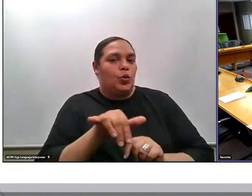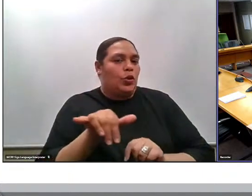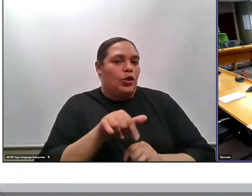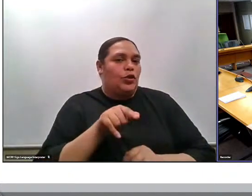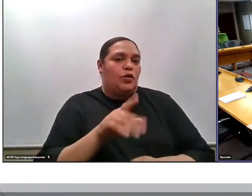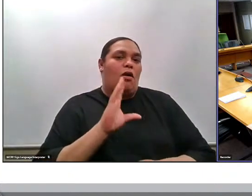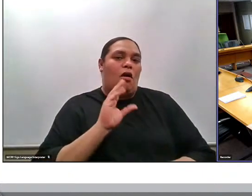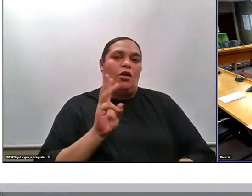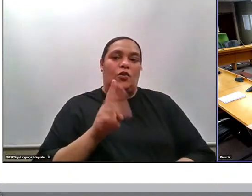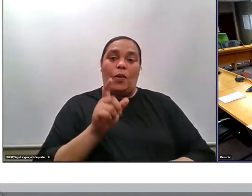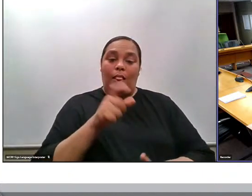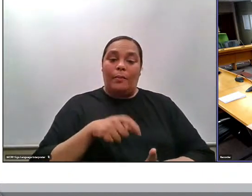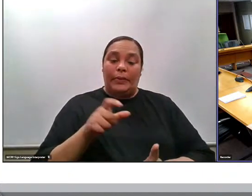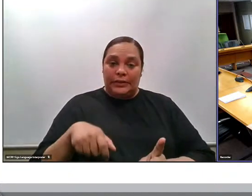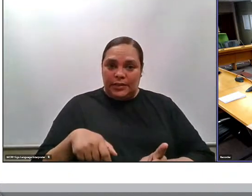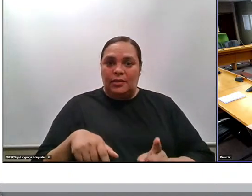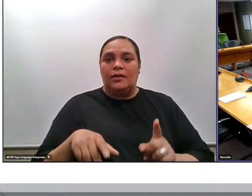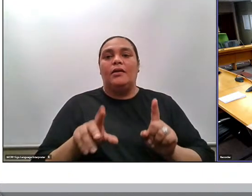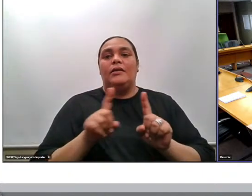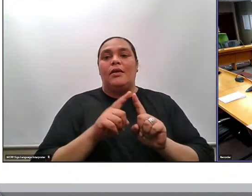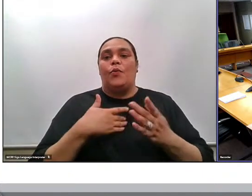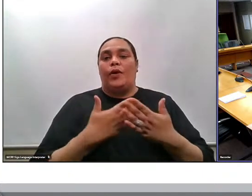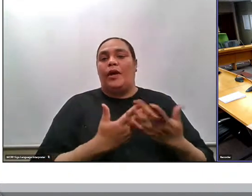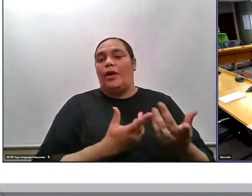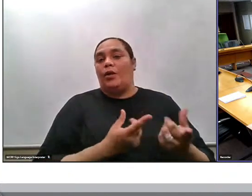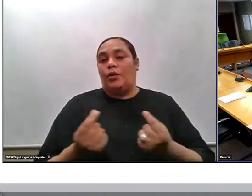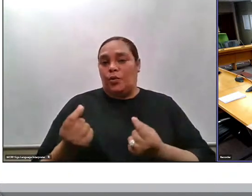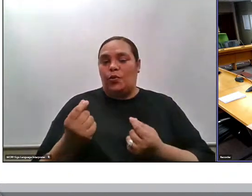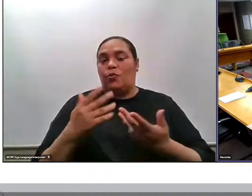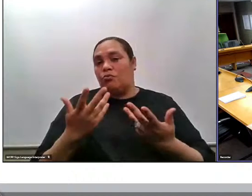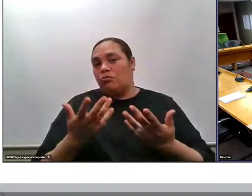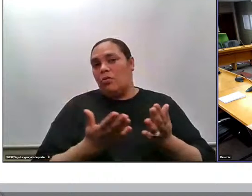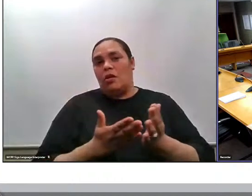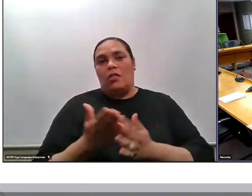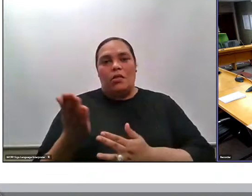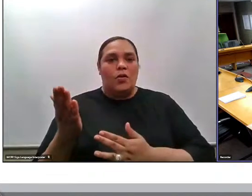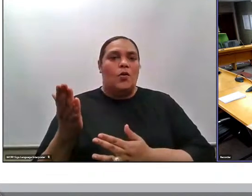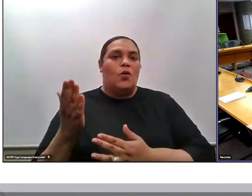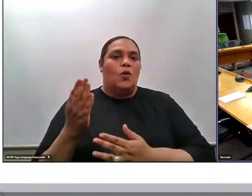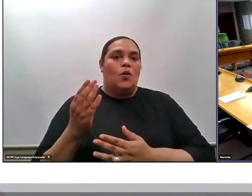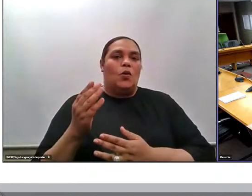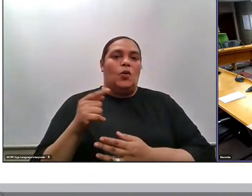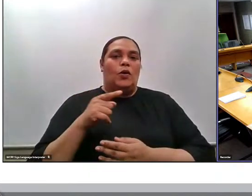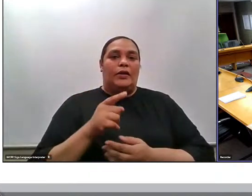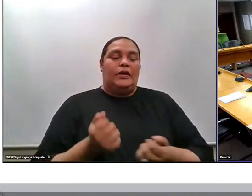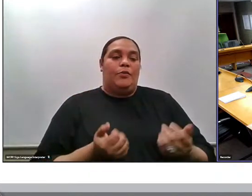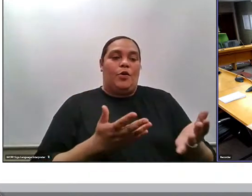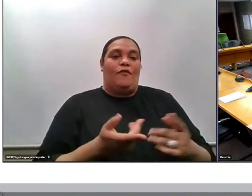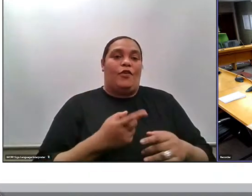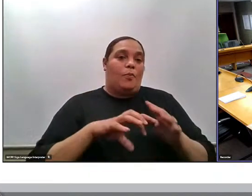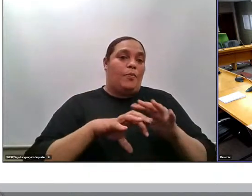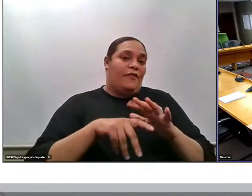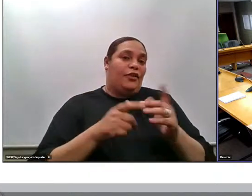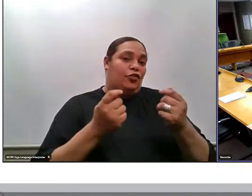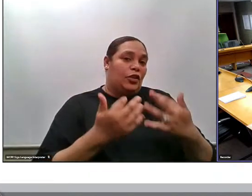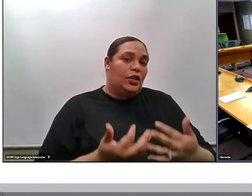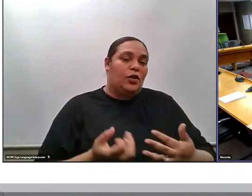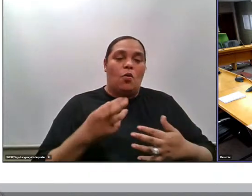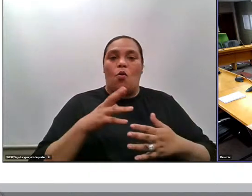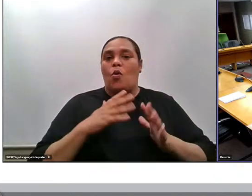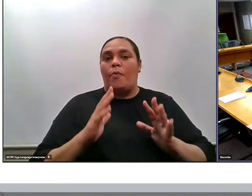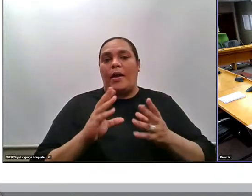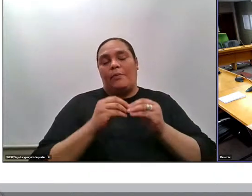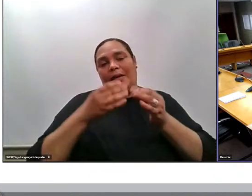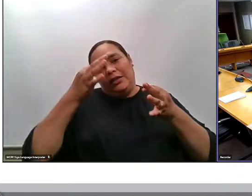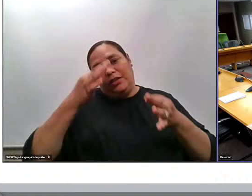will ask the candidates. We can do this either through the samples provided by Provincial Treasury, or we can just make a